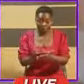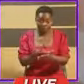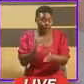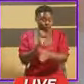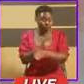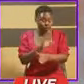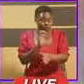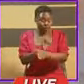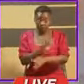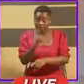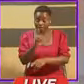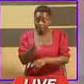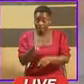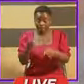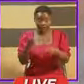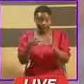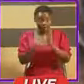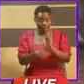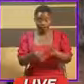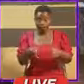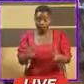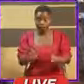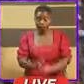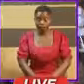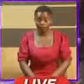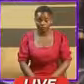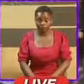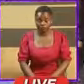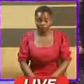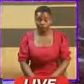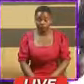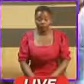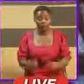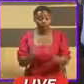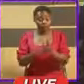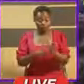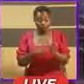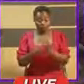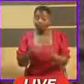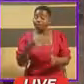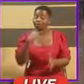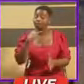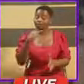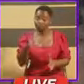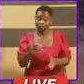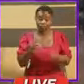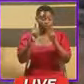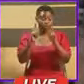nsonga y'enguudo. Emisolo amaloboozi tugatuyisaayo naye